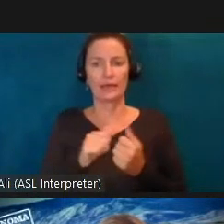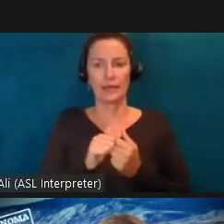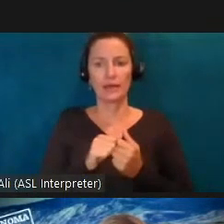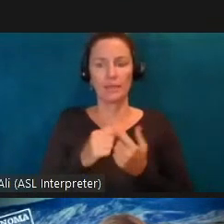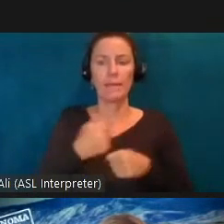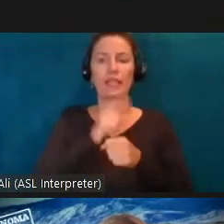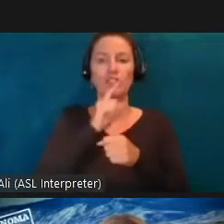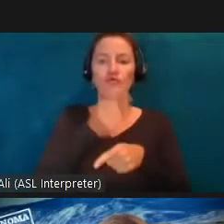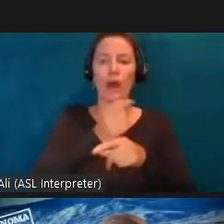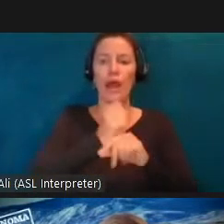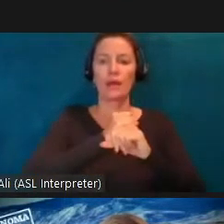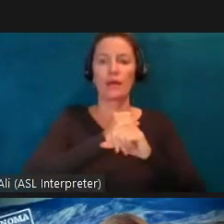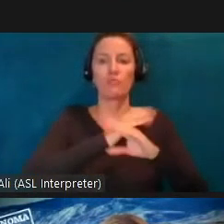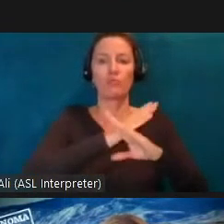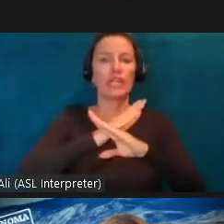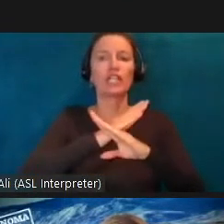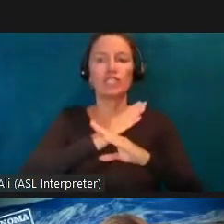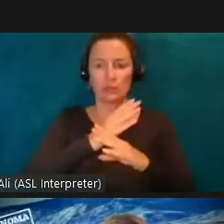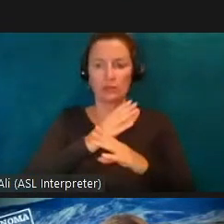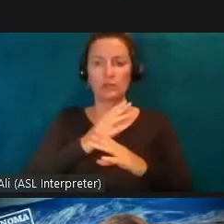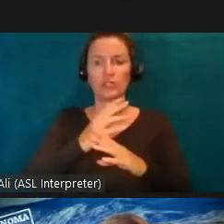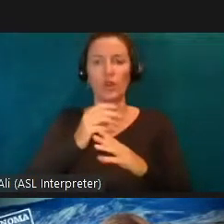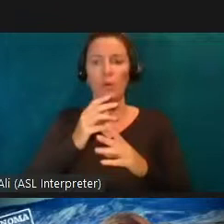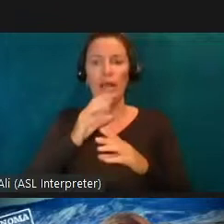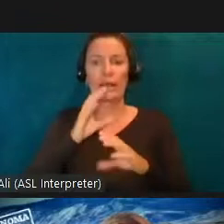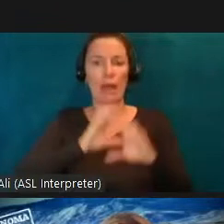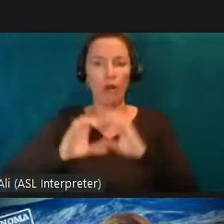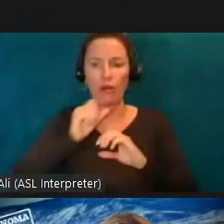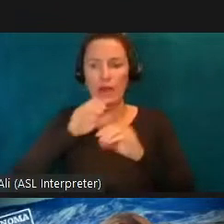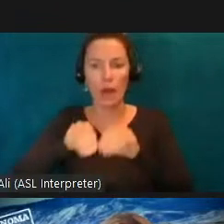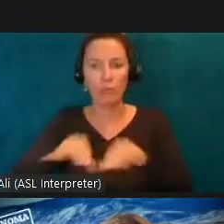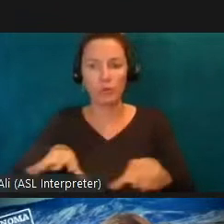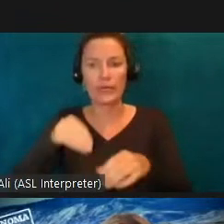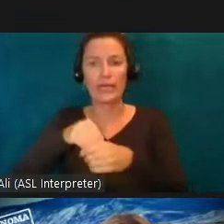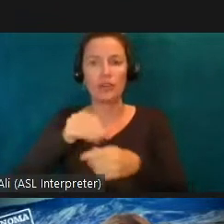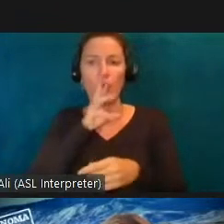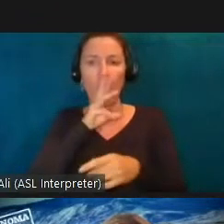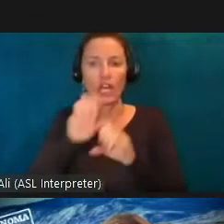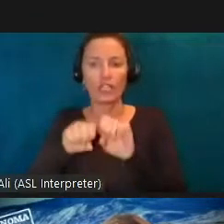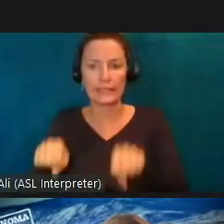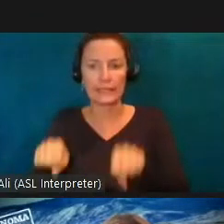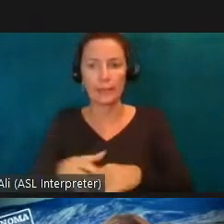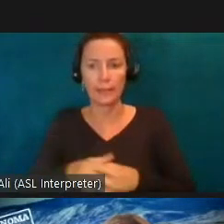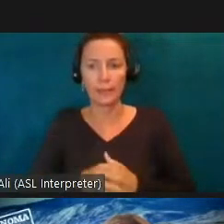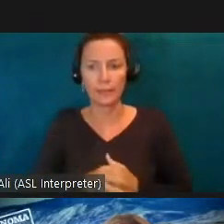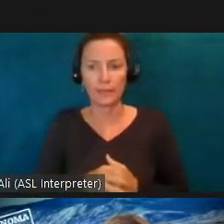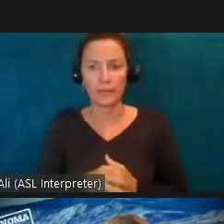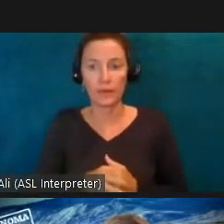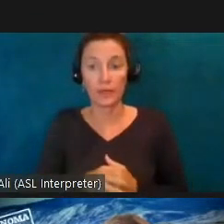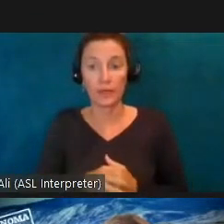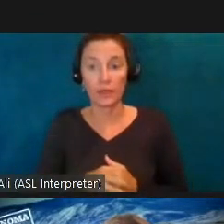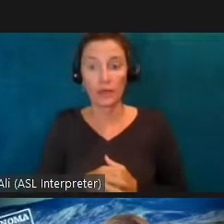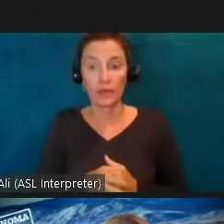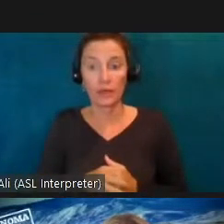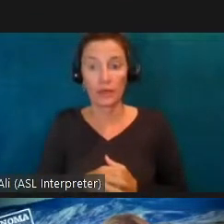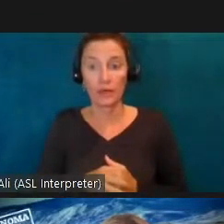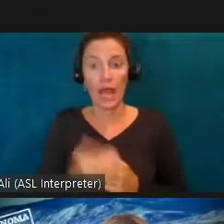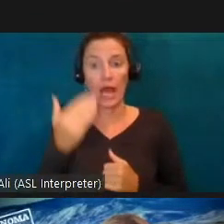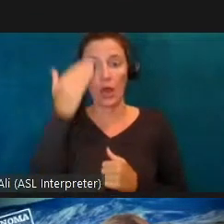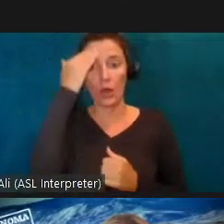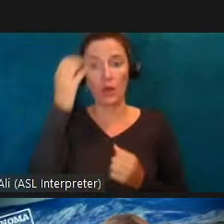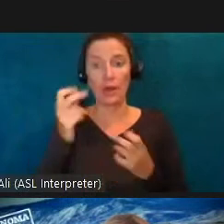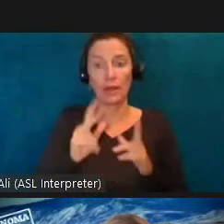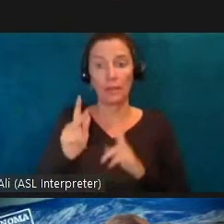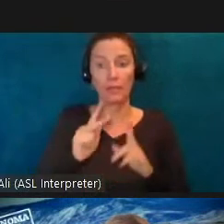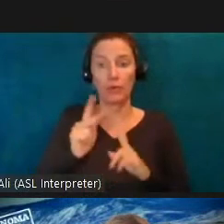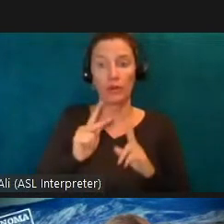so that stuff doesn't get down into Lake Sonoma and further into the water system. But on the people side of things, I know there's a lot of folks, once again,